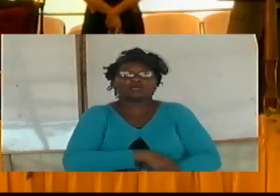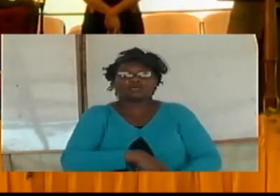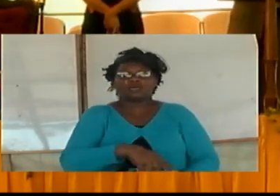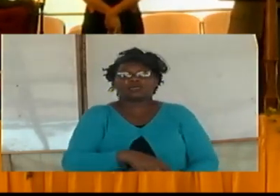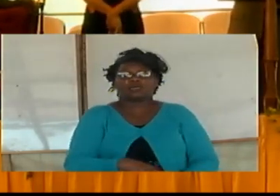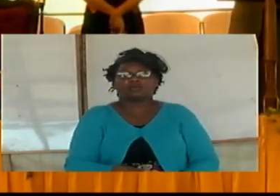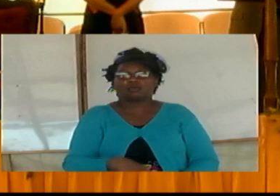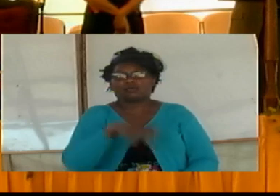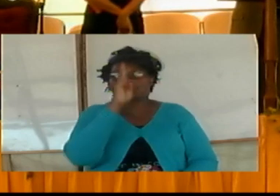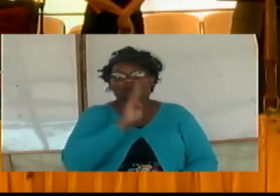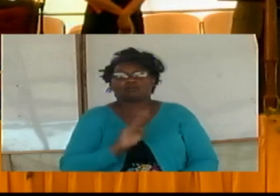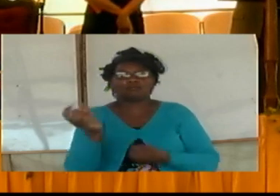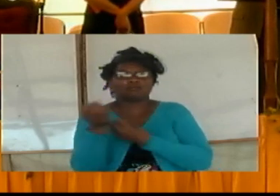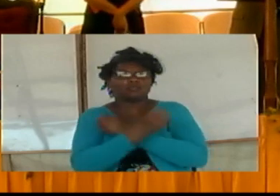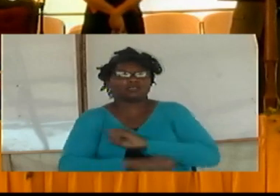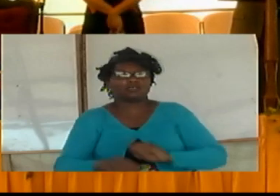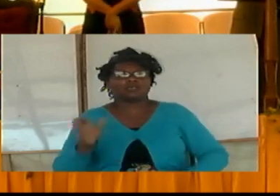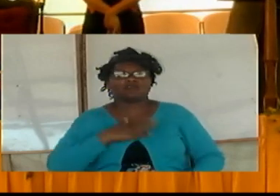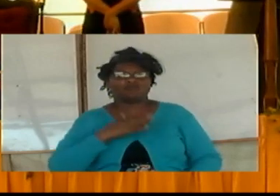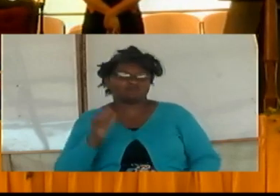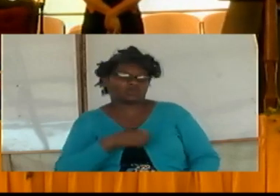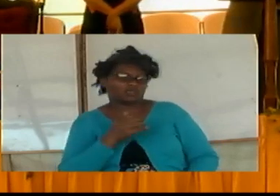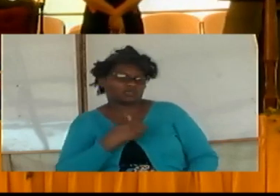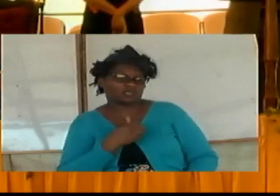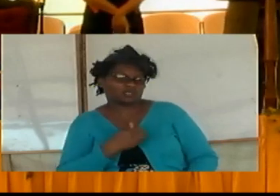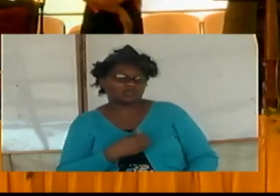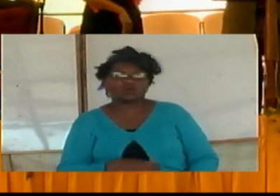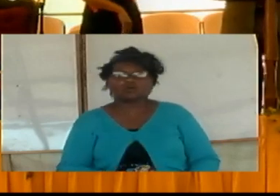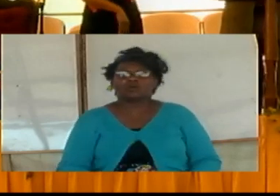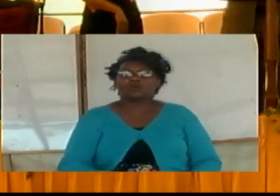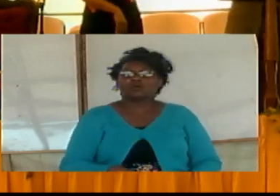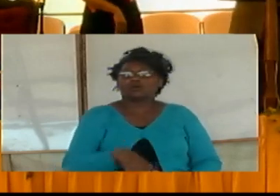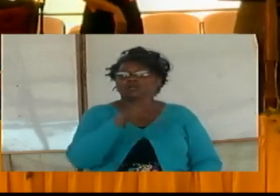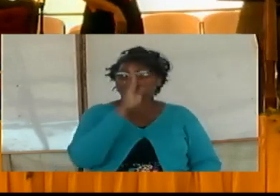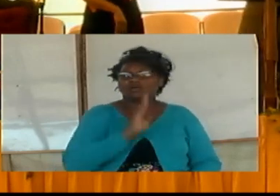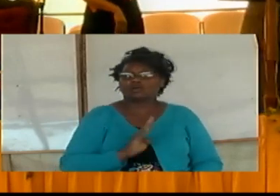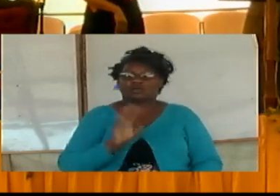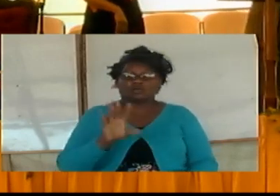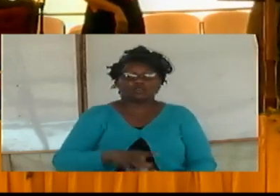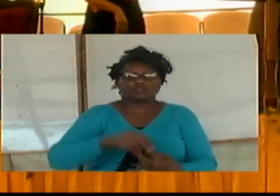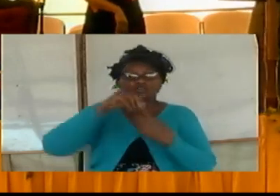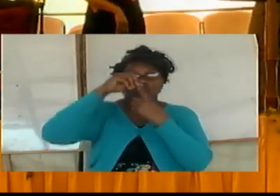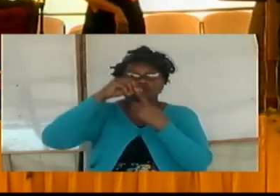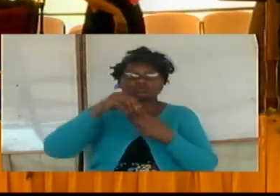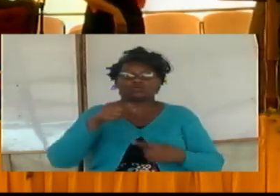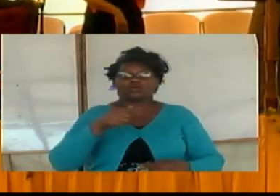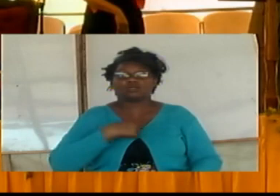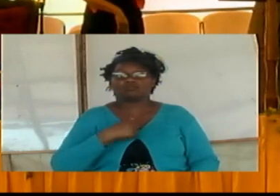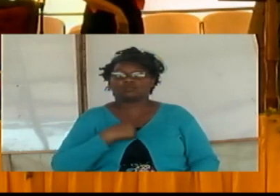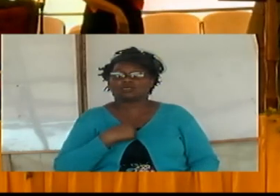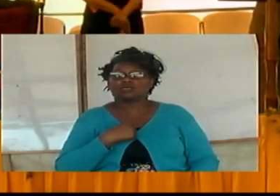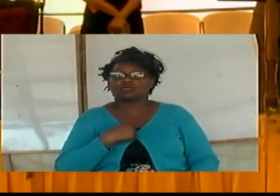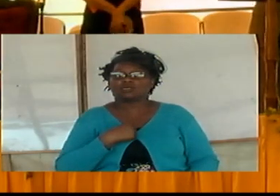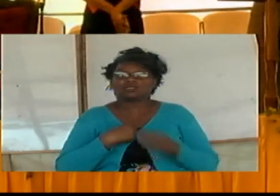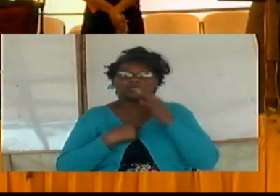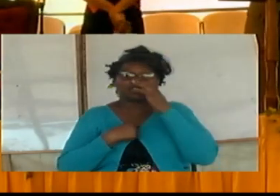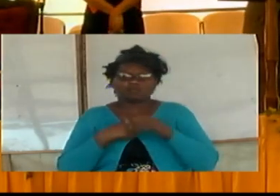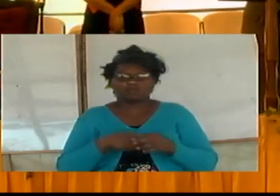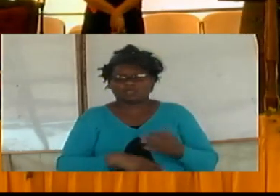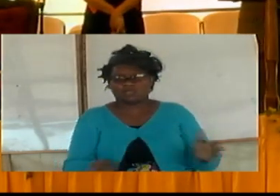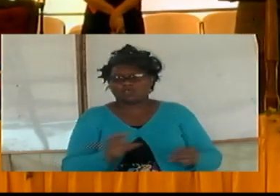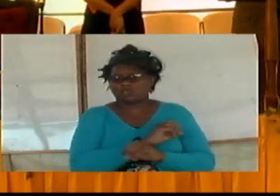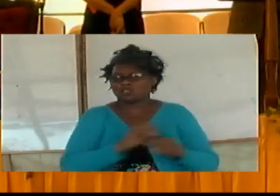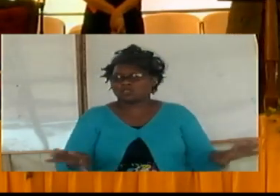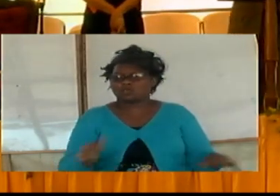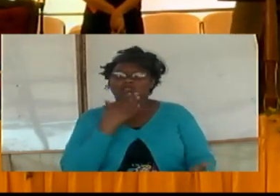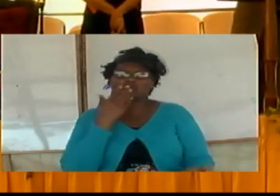The Bible says, he have not chosen me, but I have chosen you and ordained you that you should go and bring forth fruit. There's nothing good that I have